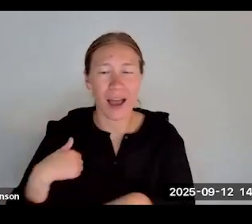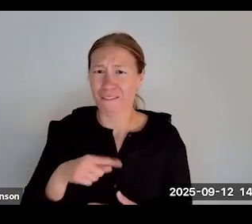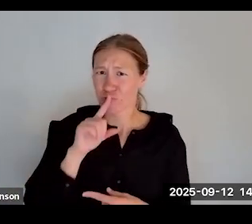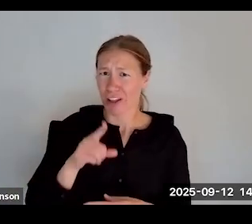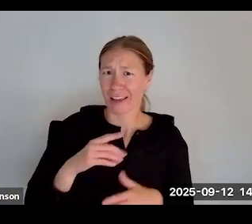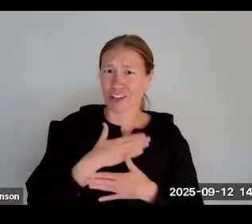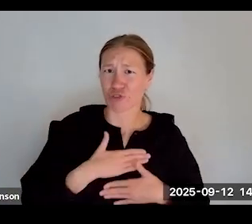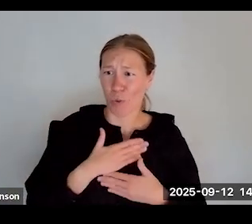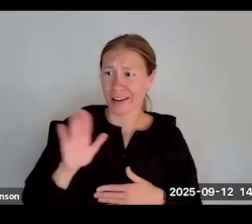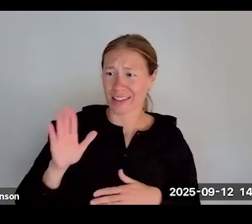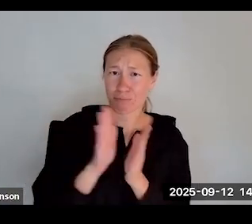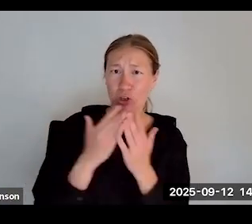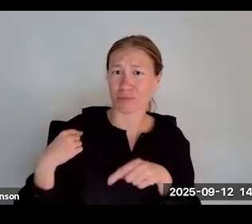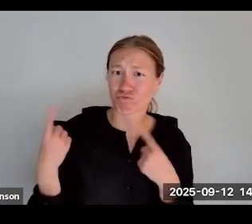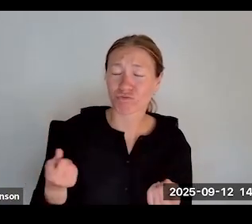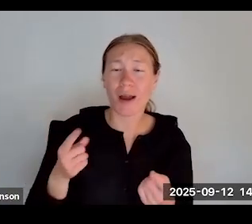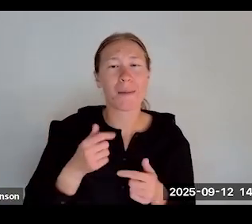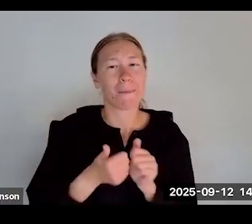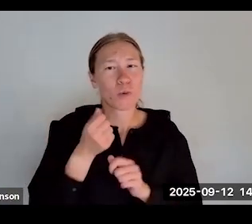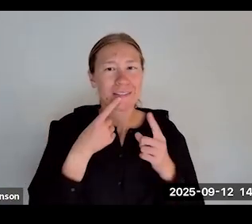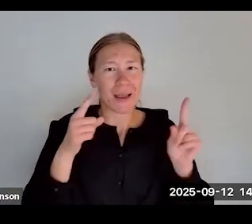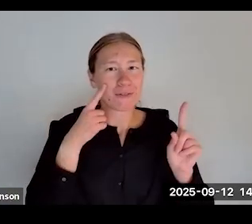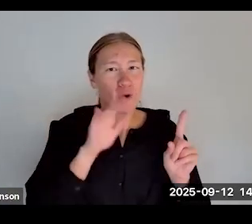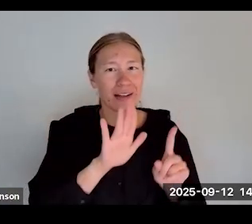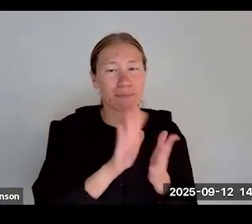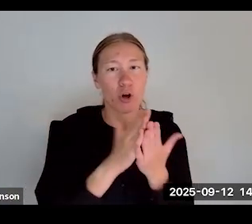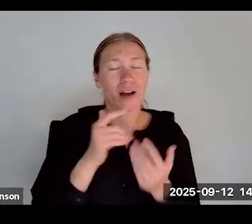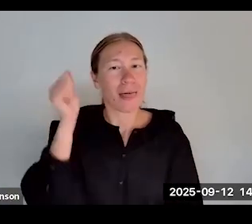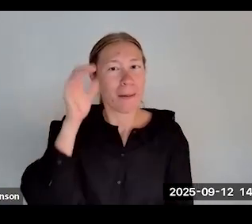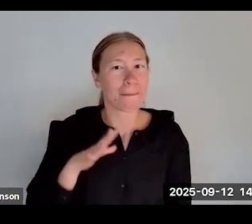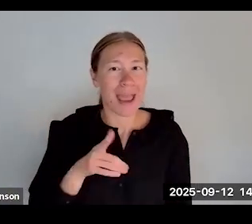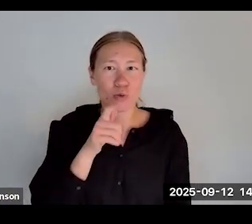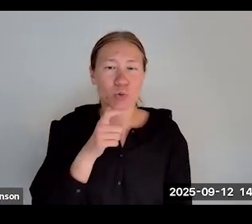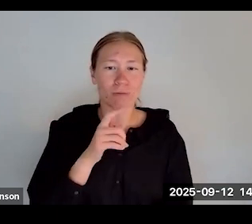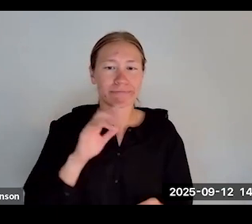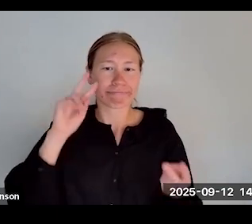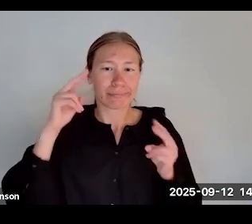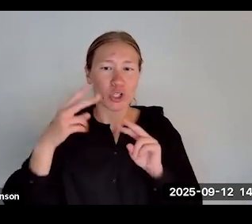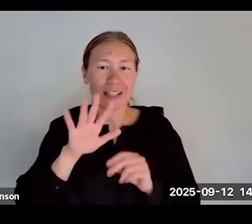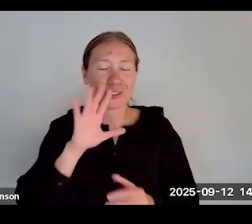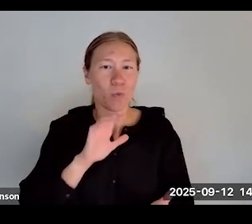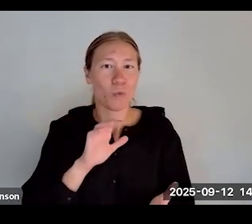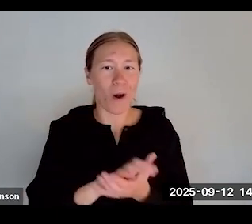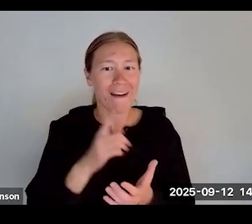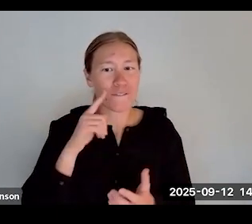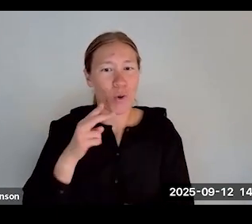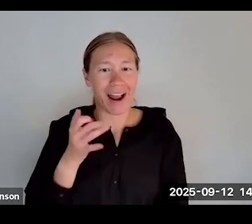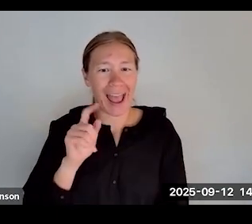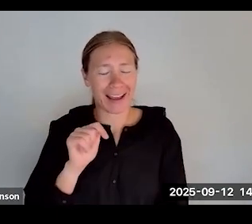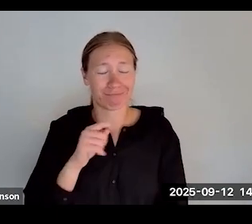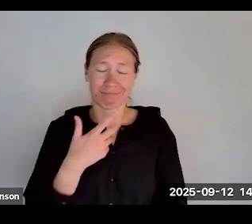most famous for his book titled The Man Who Mistook His Wife for a Hat, which is another very interesting